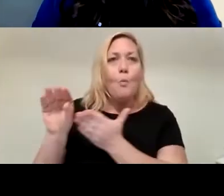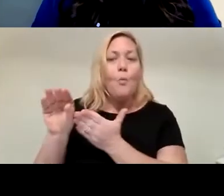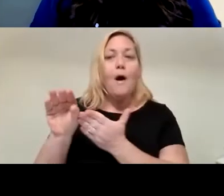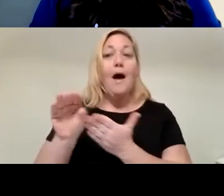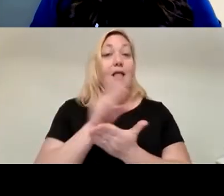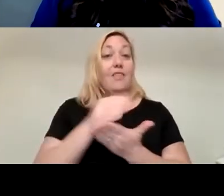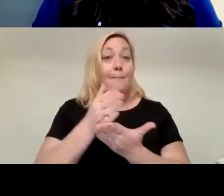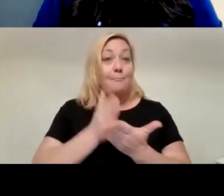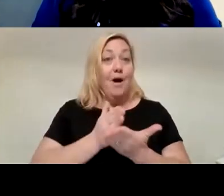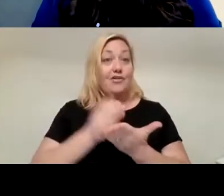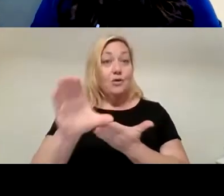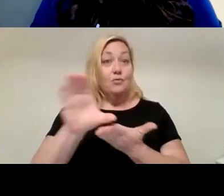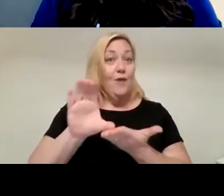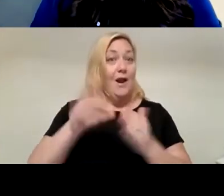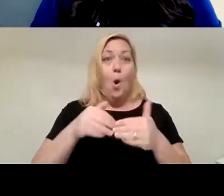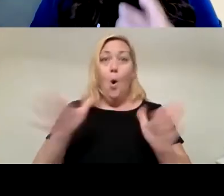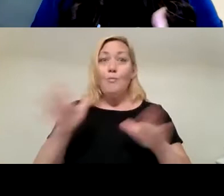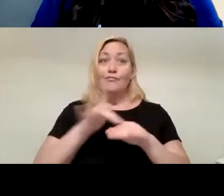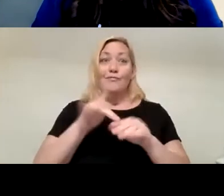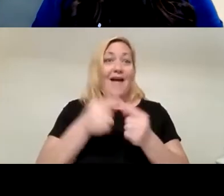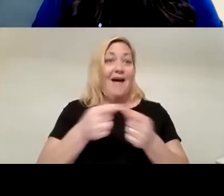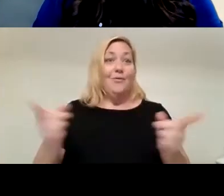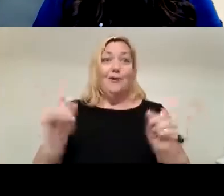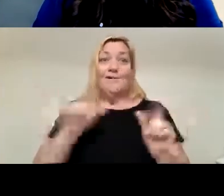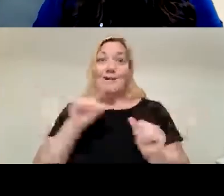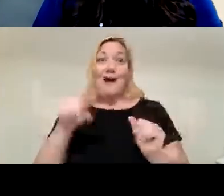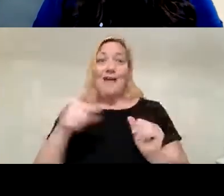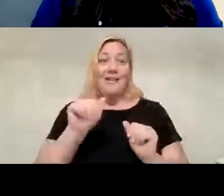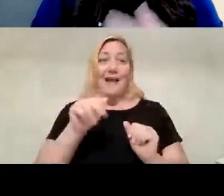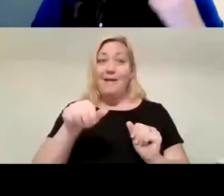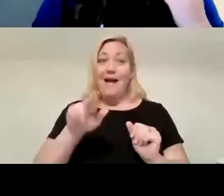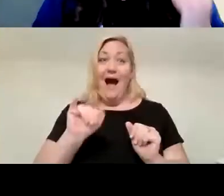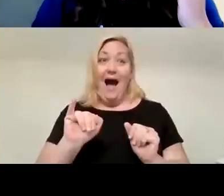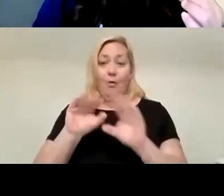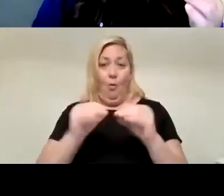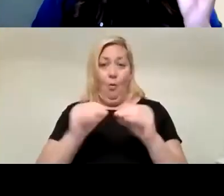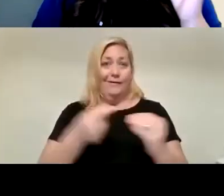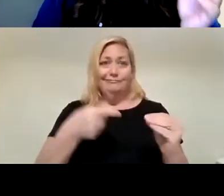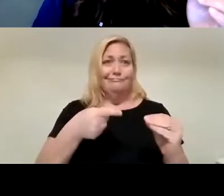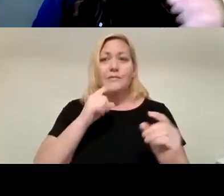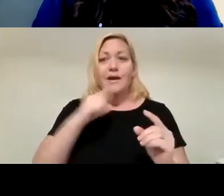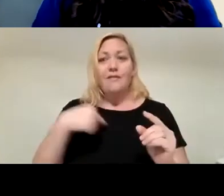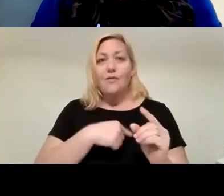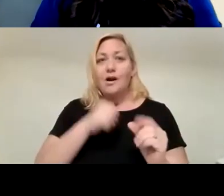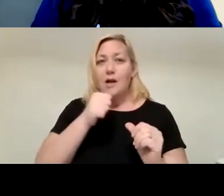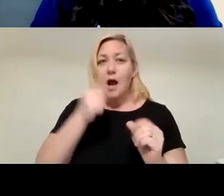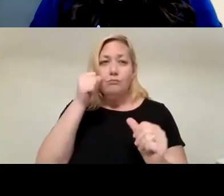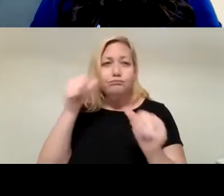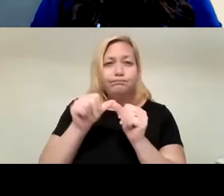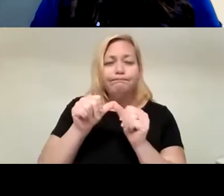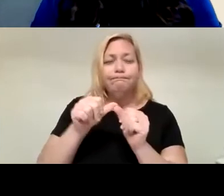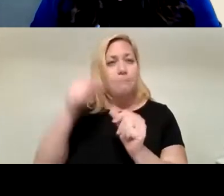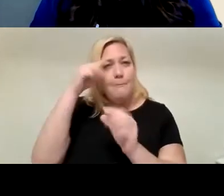grant is open to everyone and not just actually API orgs. So if we're not cognizant in seeking the